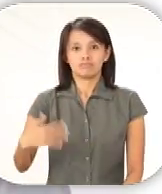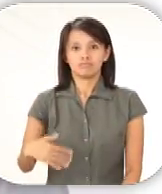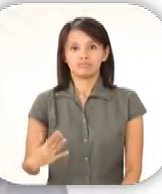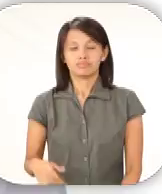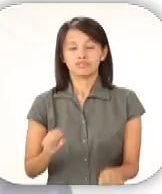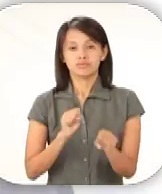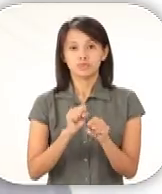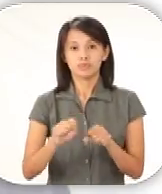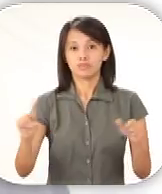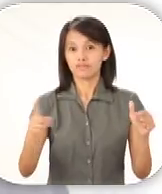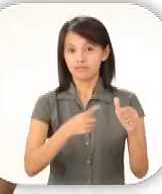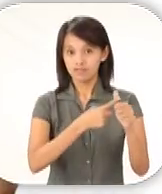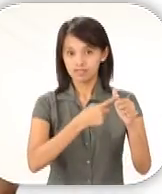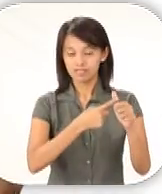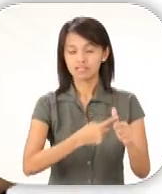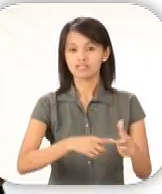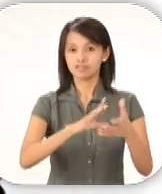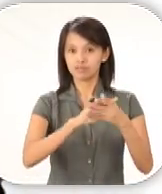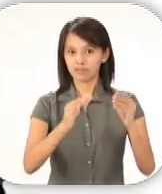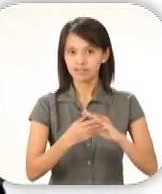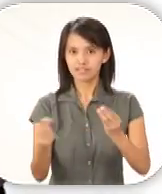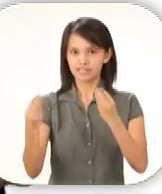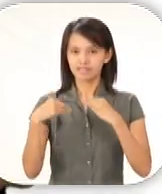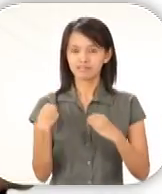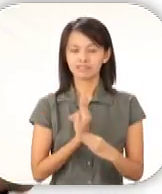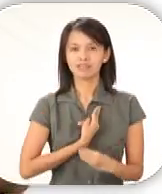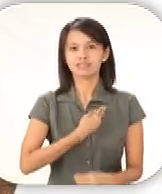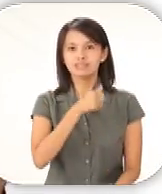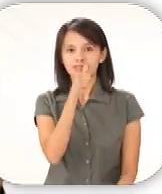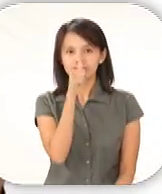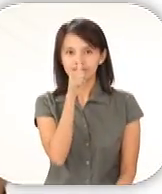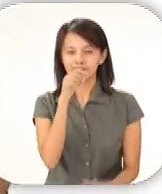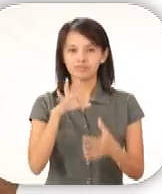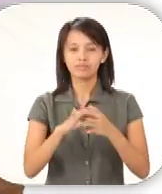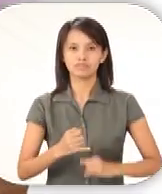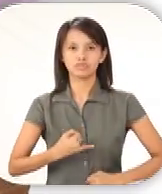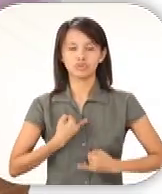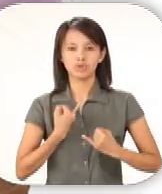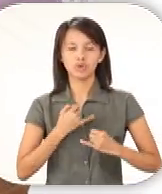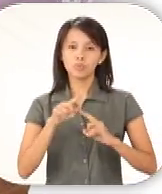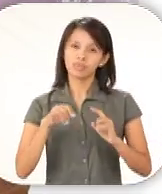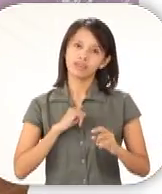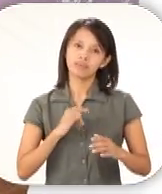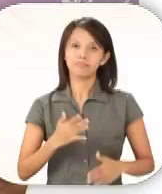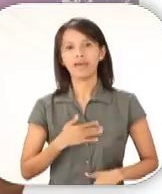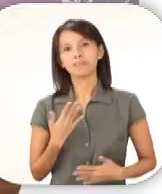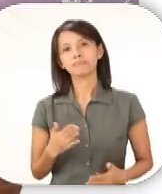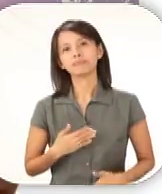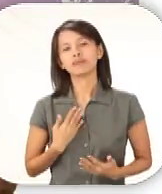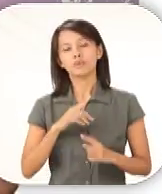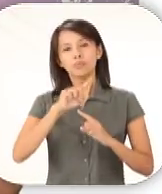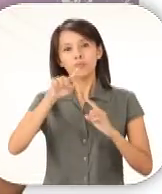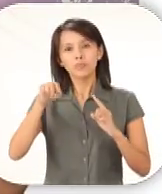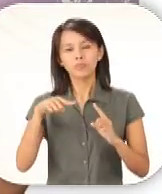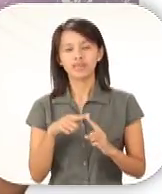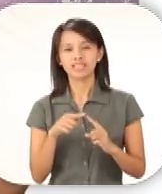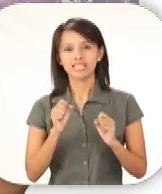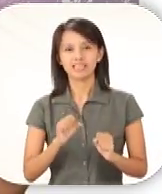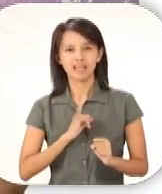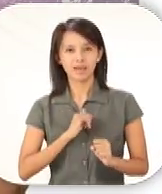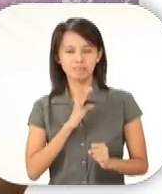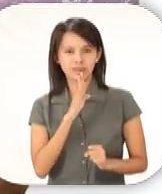converted. Wow! So the first two readings give us the secret of joy. When I am